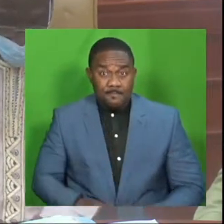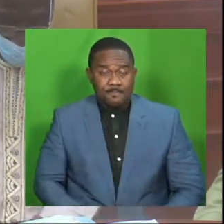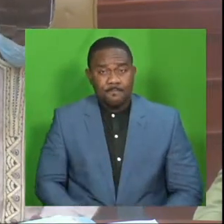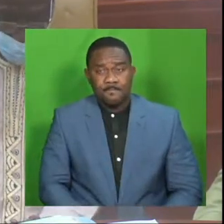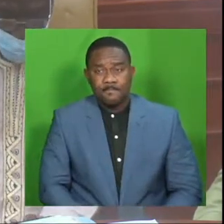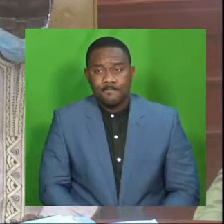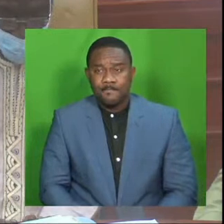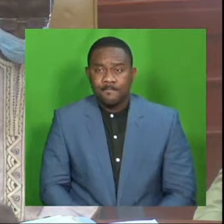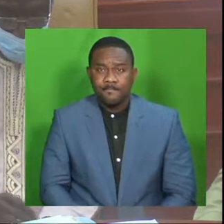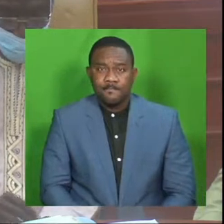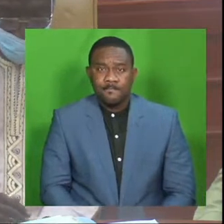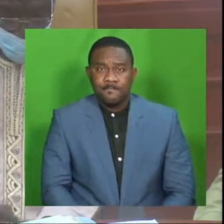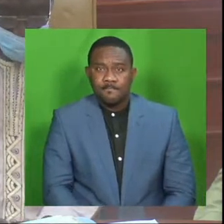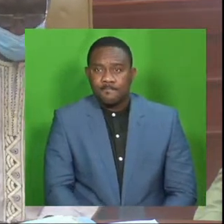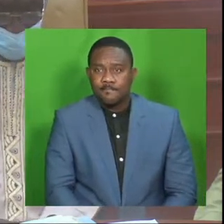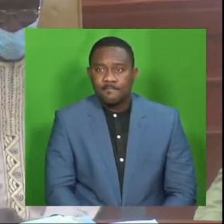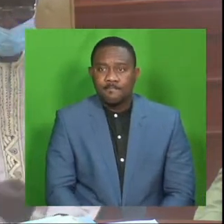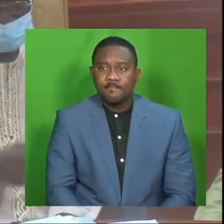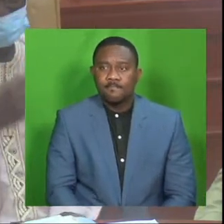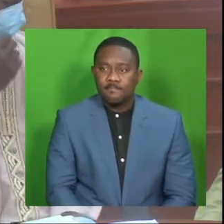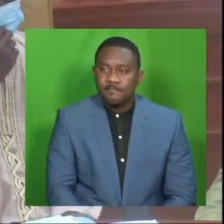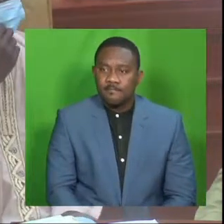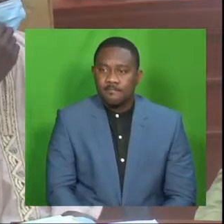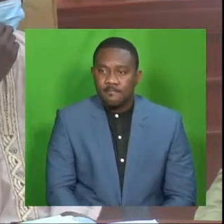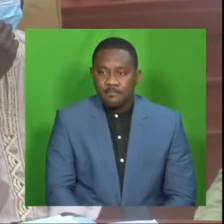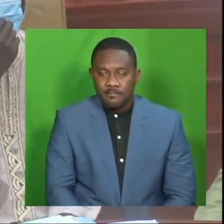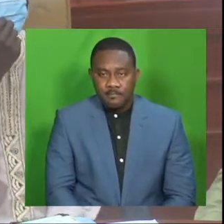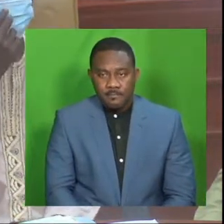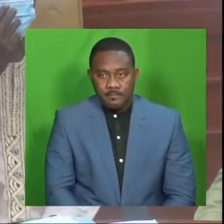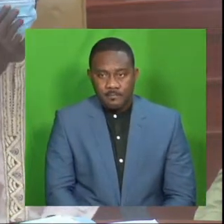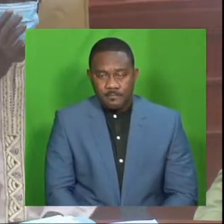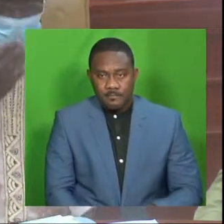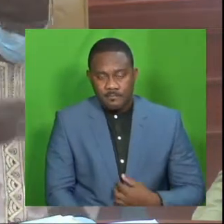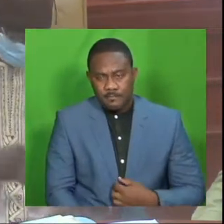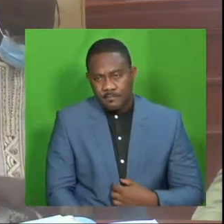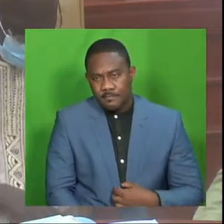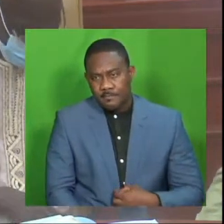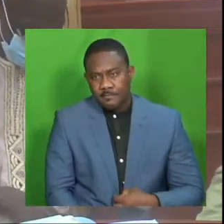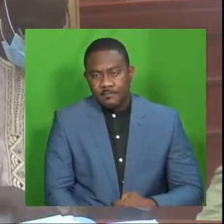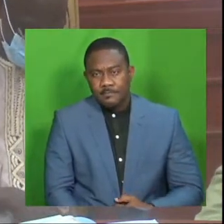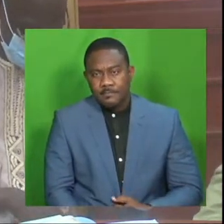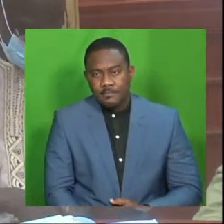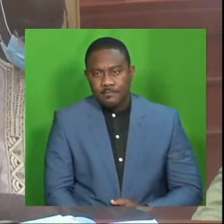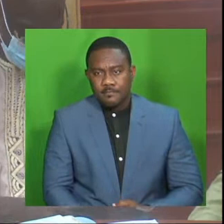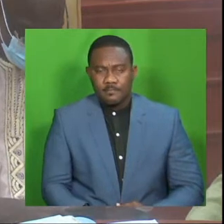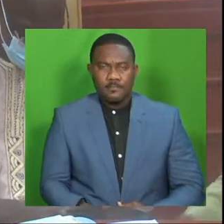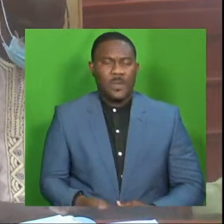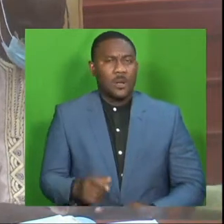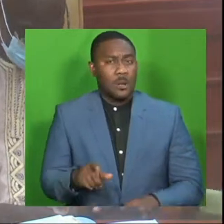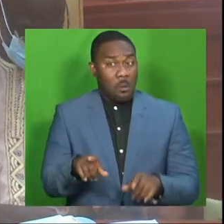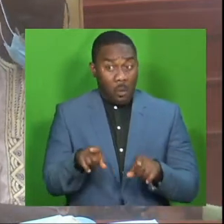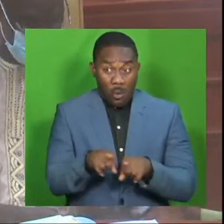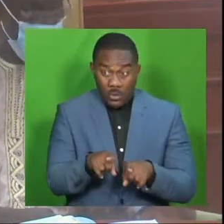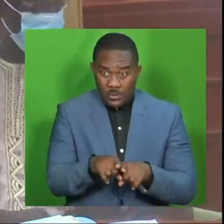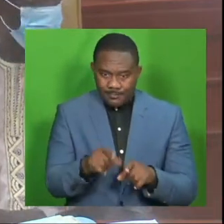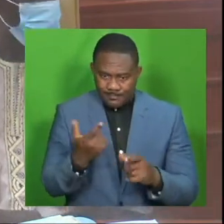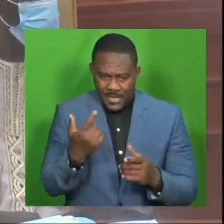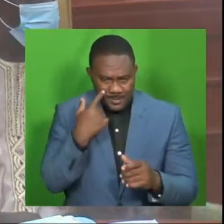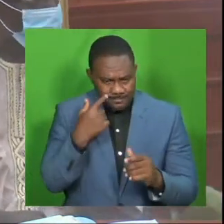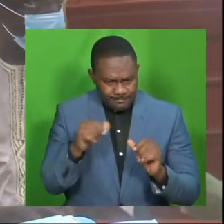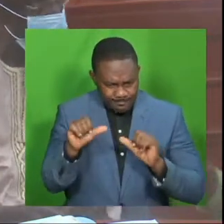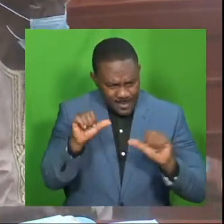we can also try to analyze and see the amount that we are allocating, I think it's